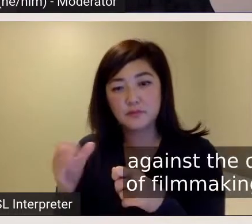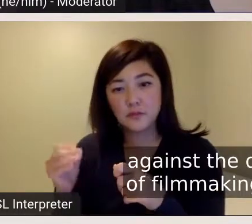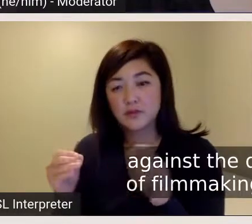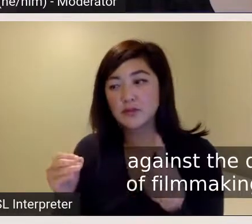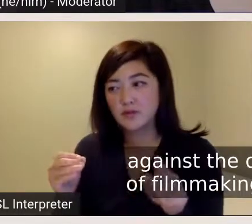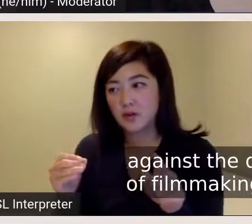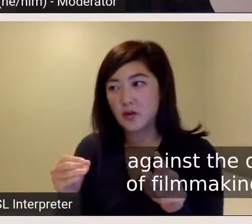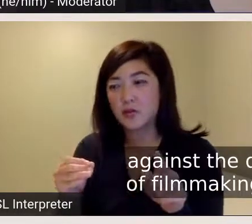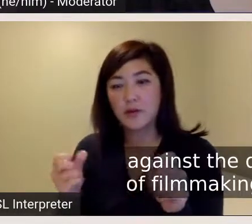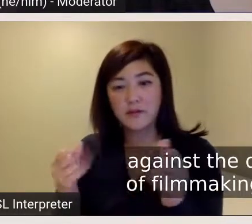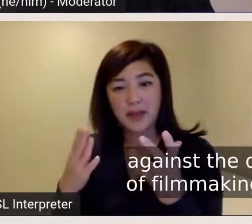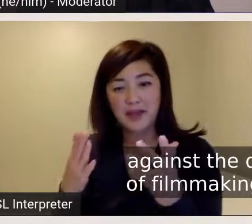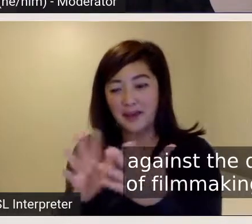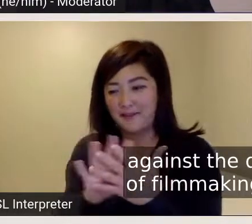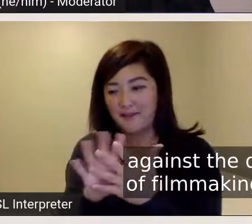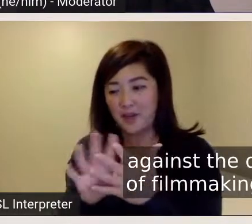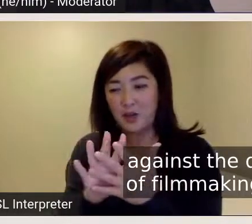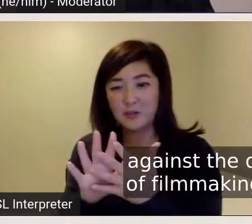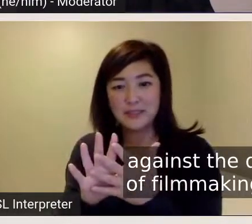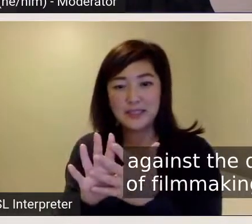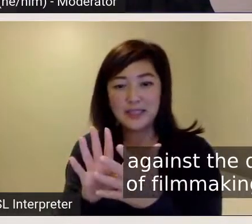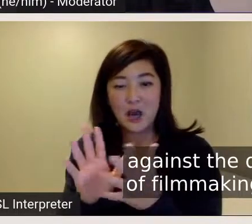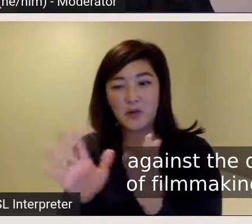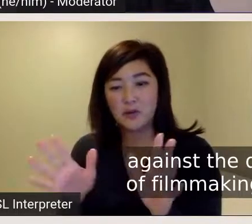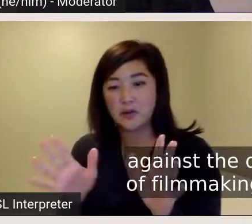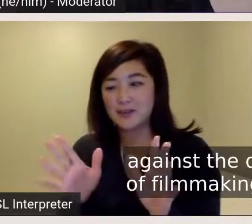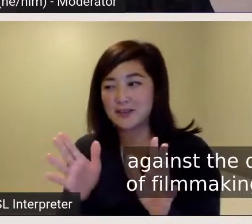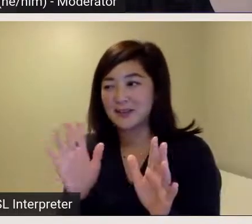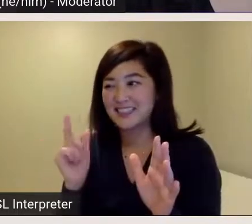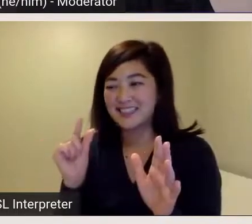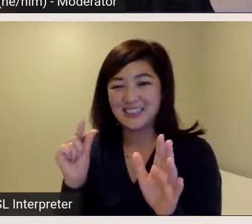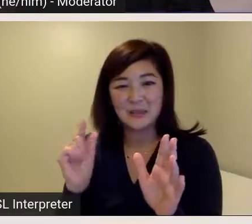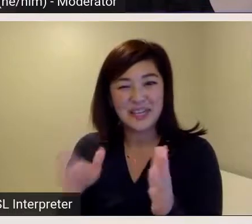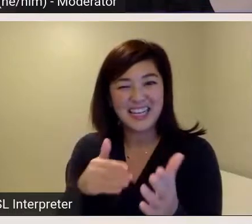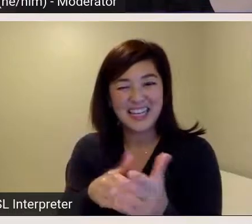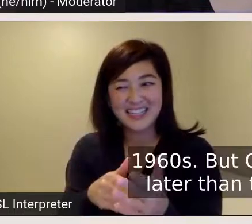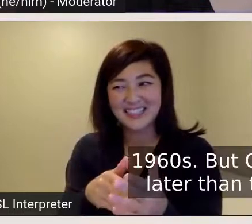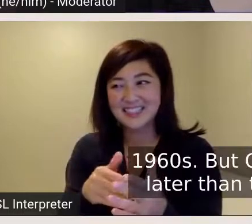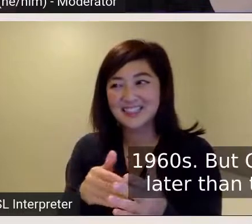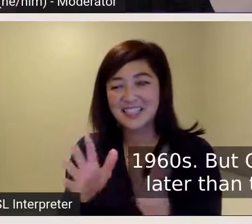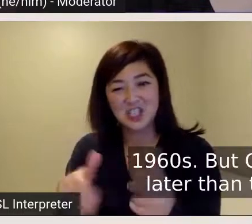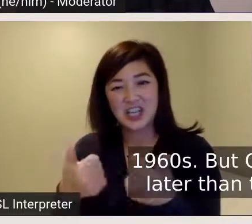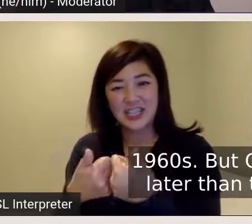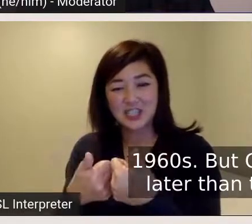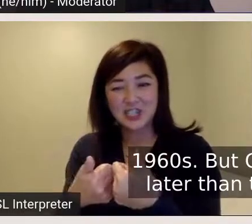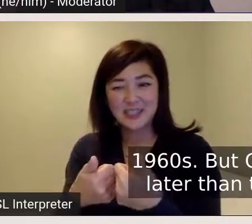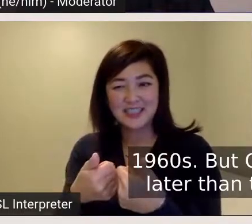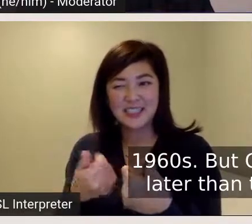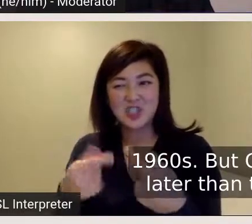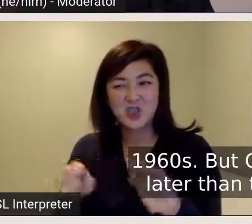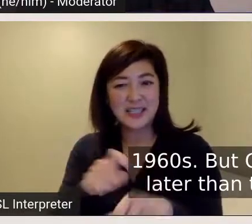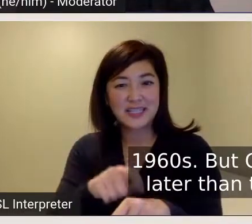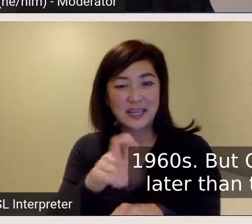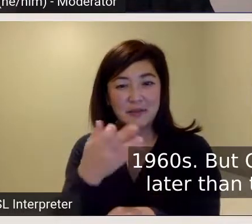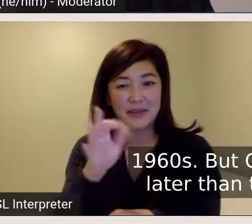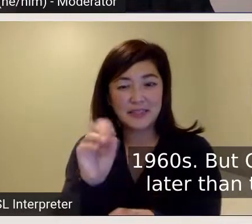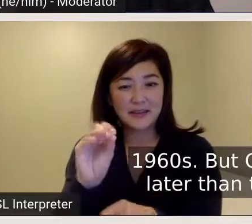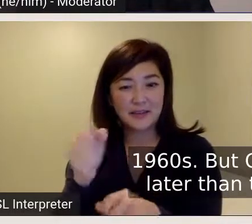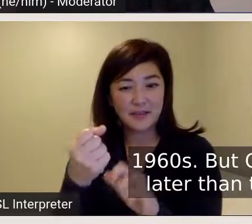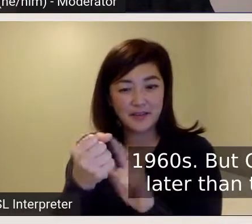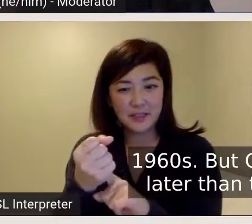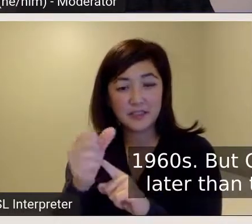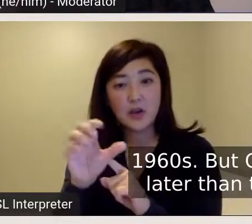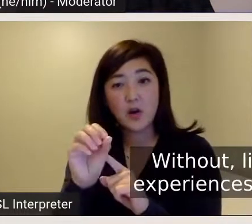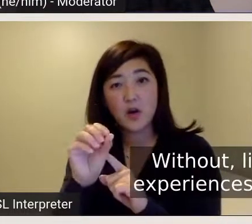against the dominant mode of filmmaking in the late 1950s, 1960s. But Obayashi came later than those